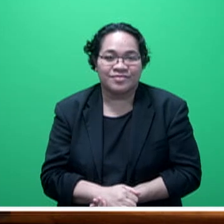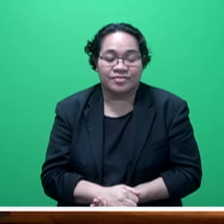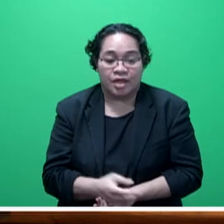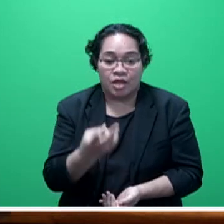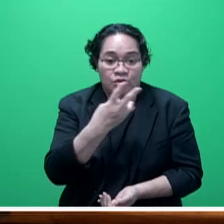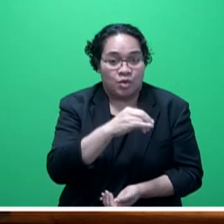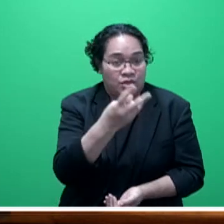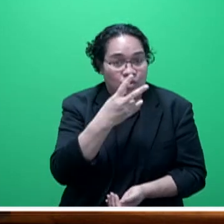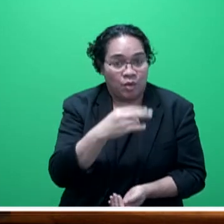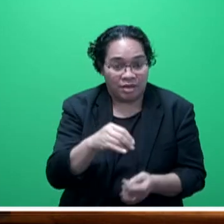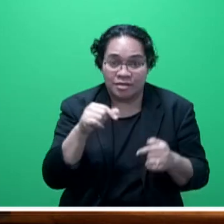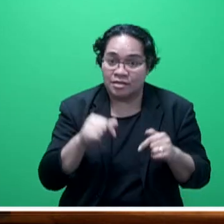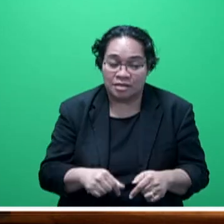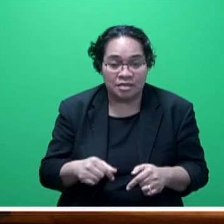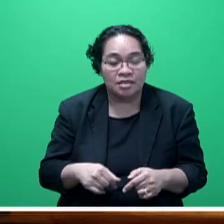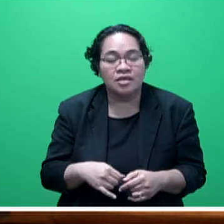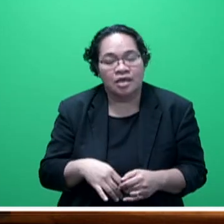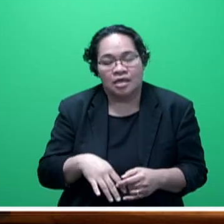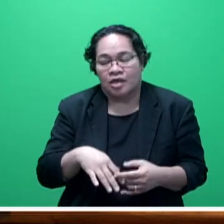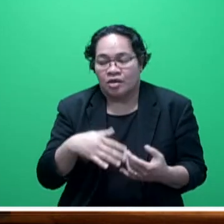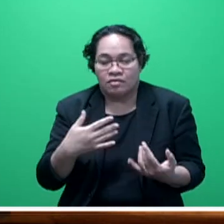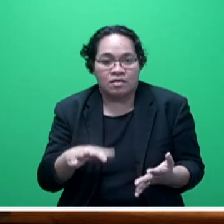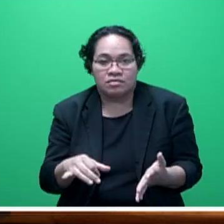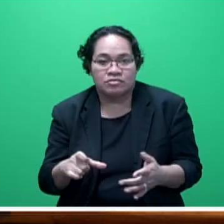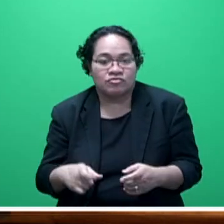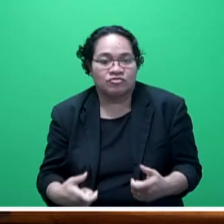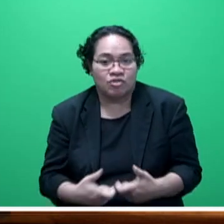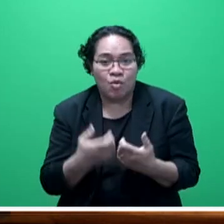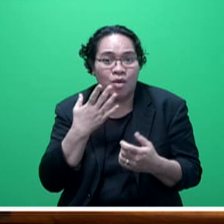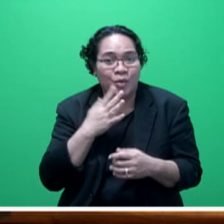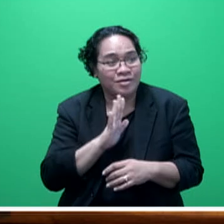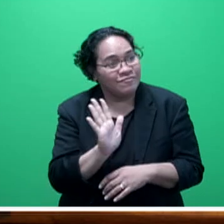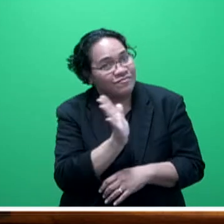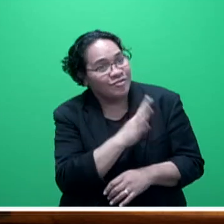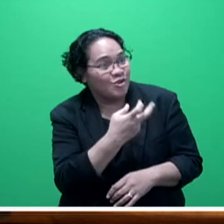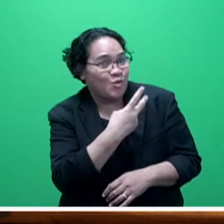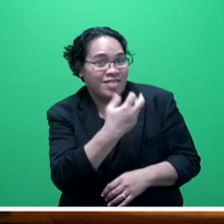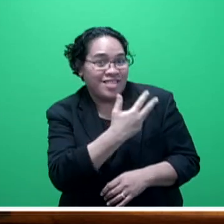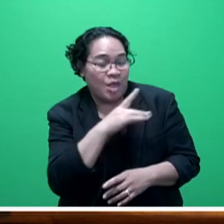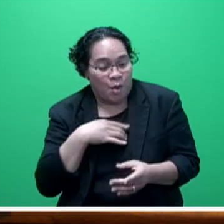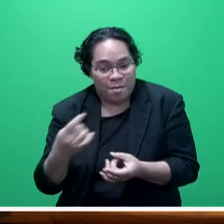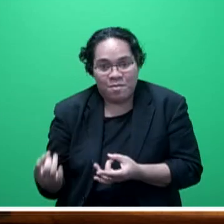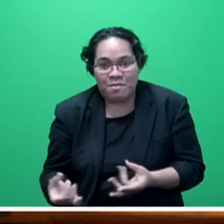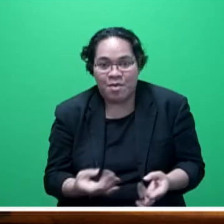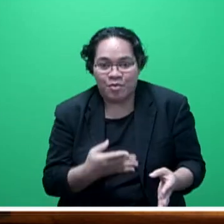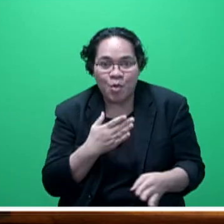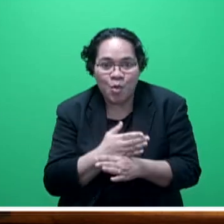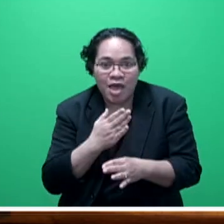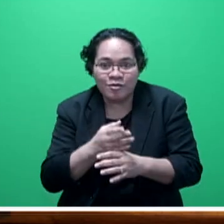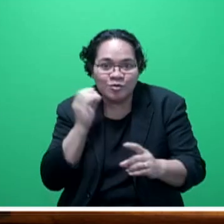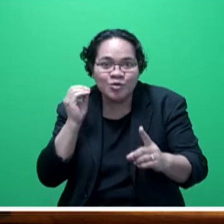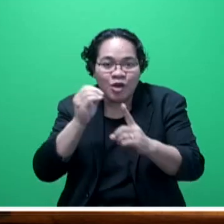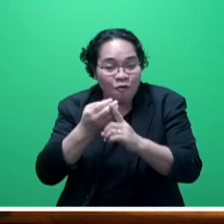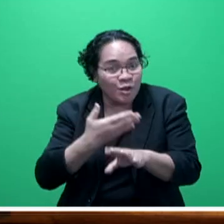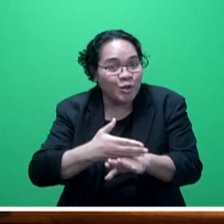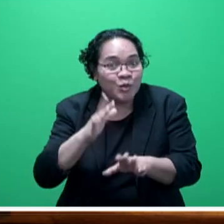2020 has been anything but predictable. As we bid farewell to 2019, we were preparing to walk towards our goal for a new